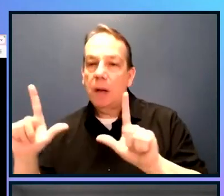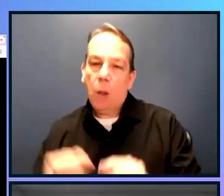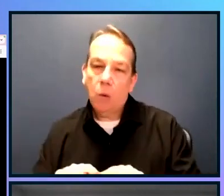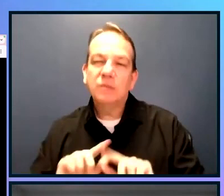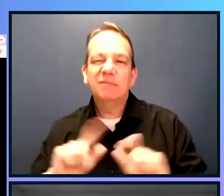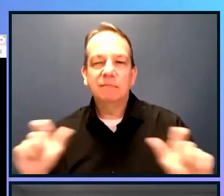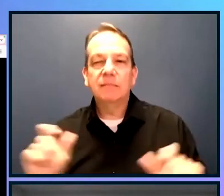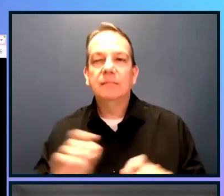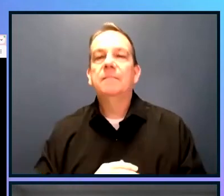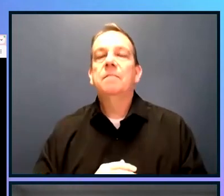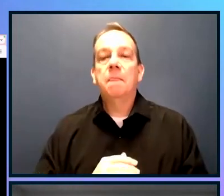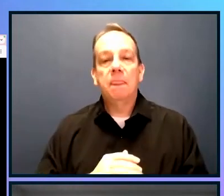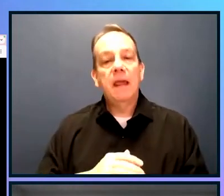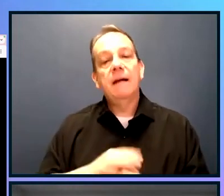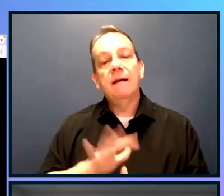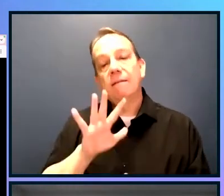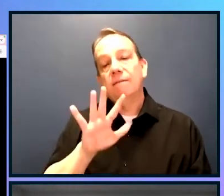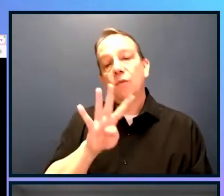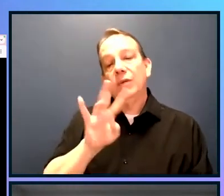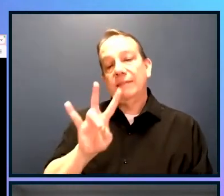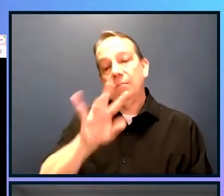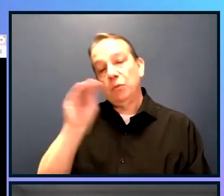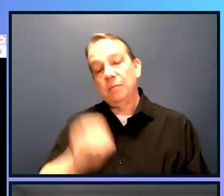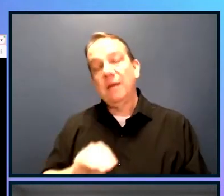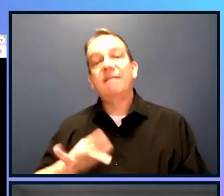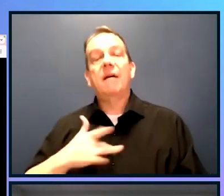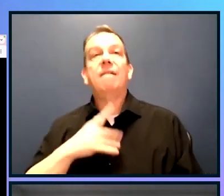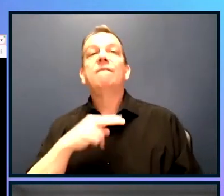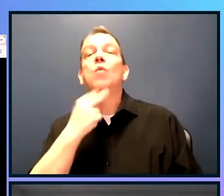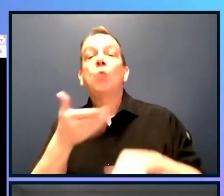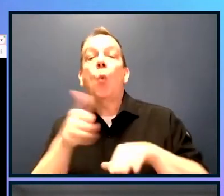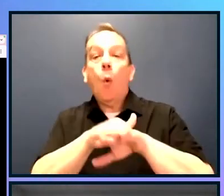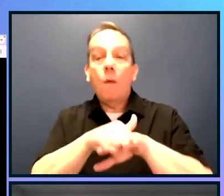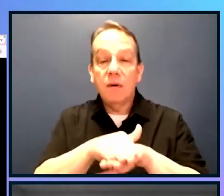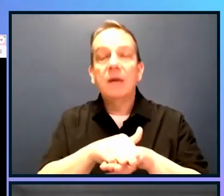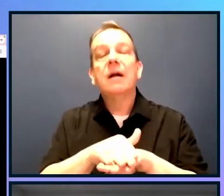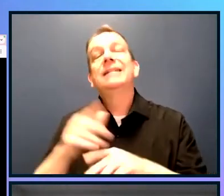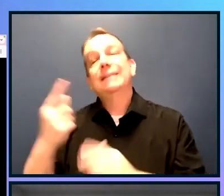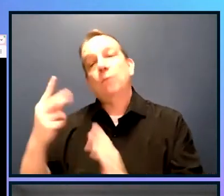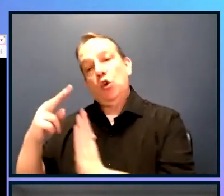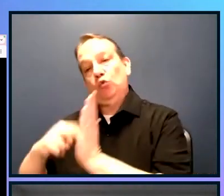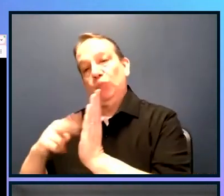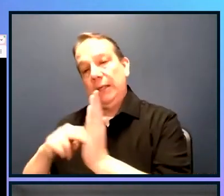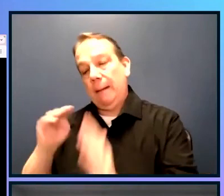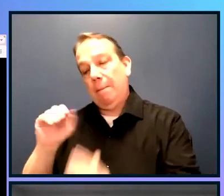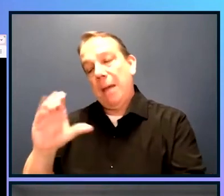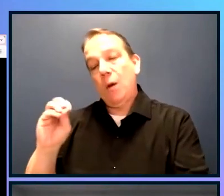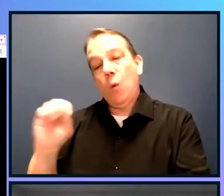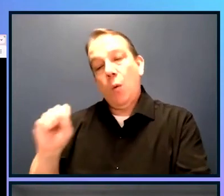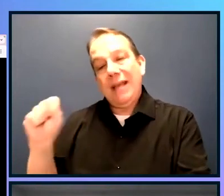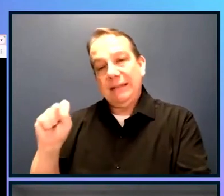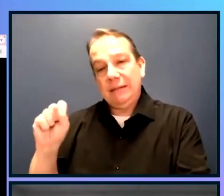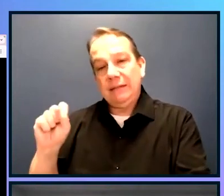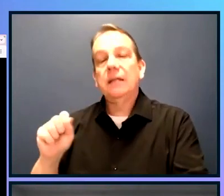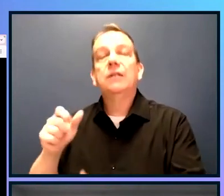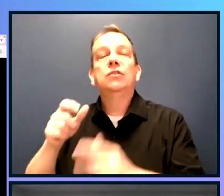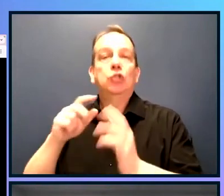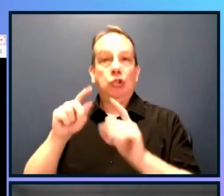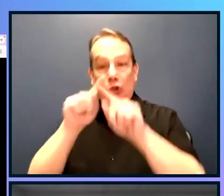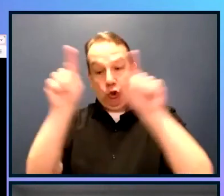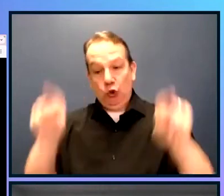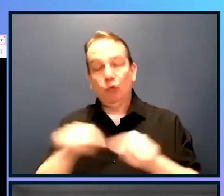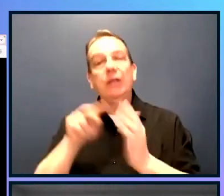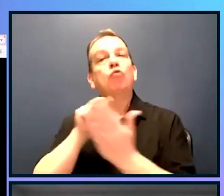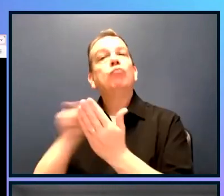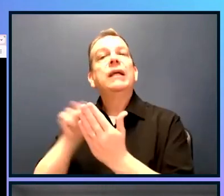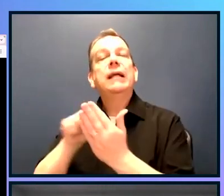of participants said they felt more confident using VoiceOver, which is a screen reader on Mac OS, and screen readers allow the screen